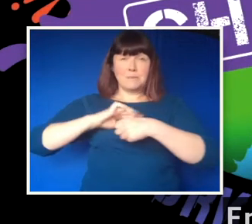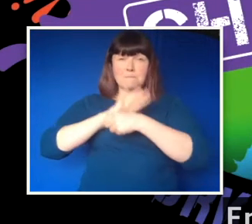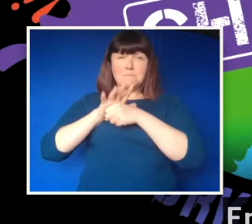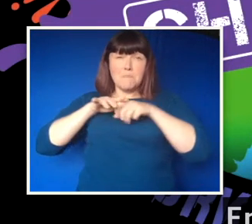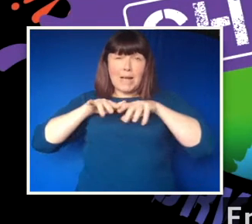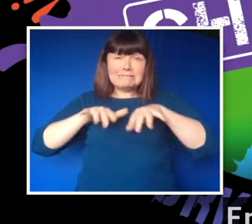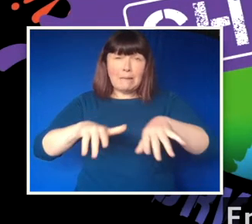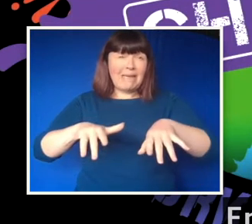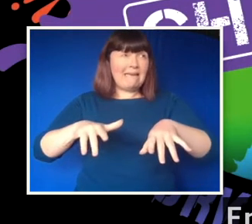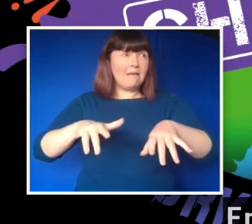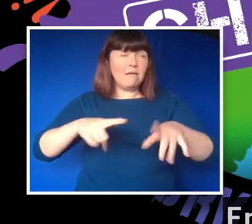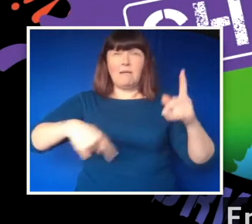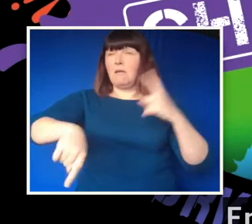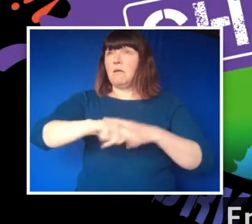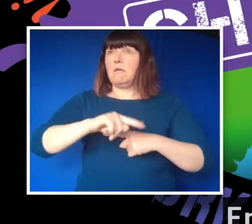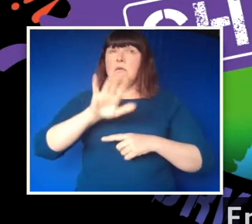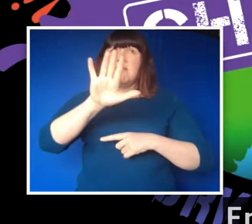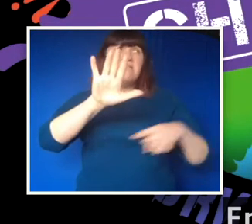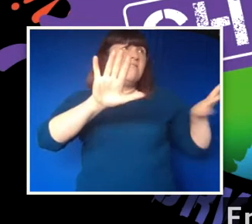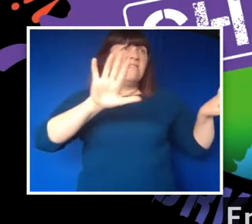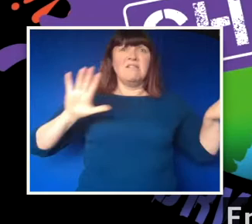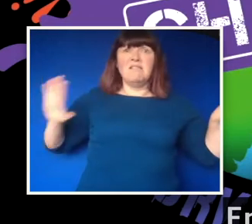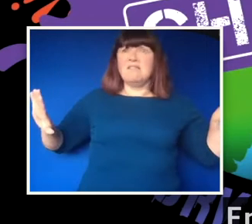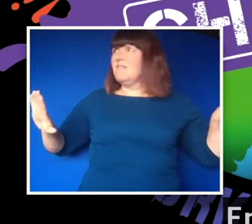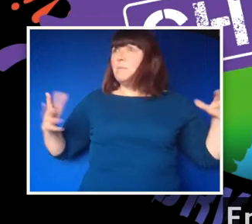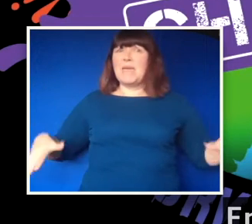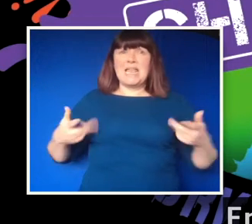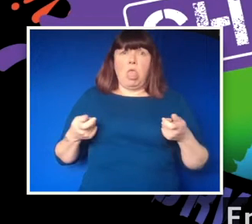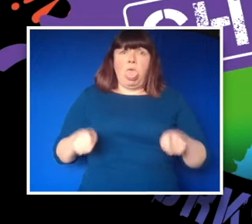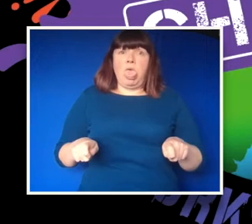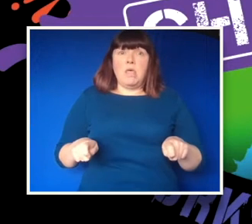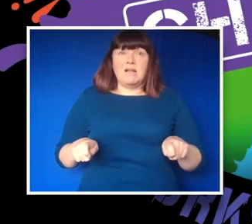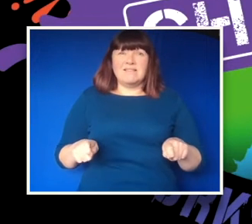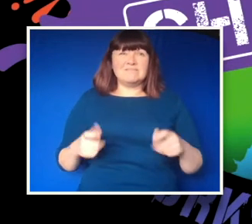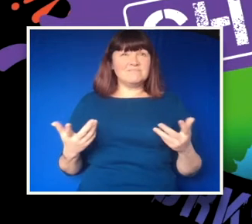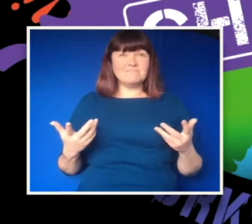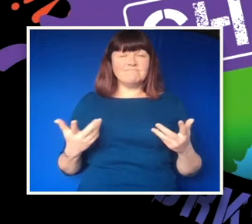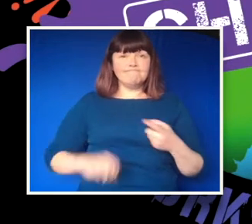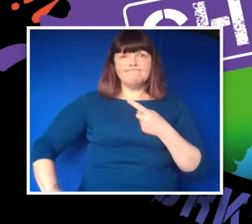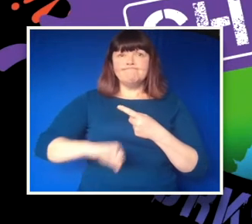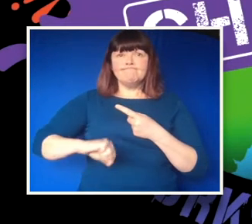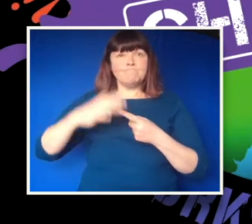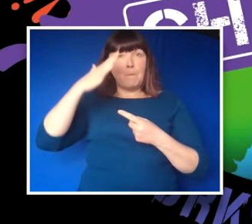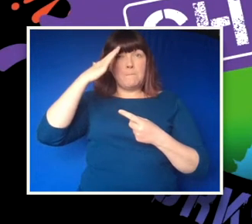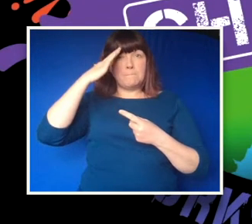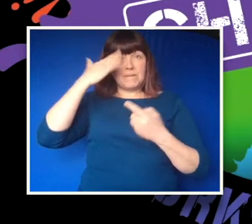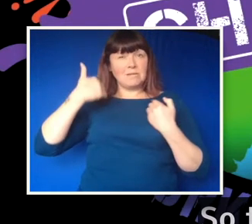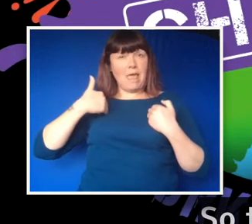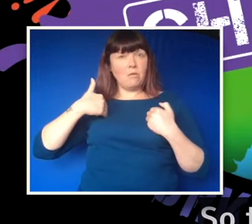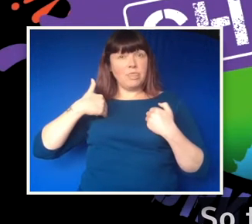homes. Environment has really impacted upon a lot of our own mental health. But that doesn't mean that it has to restrict us